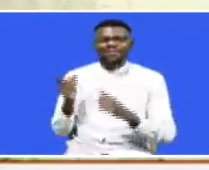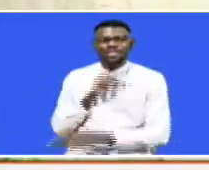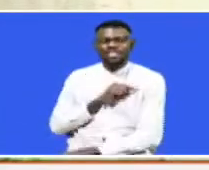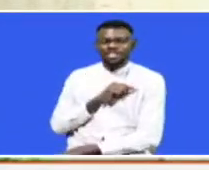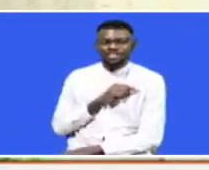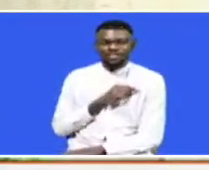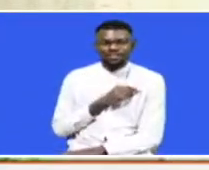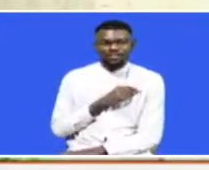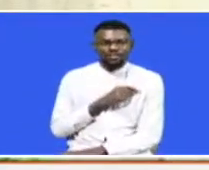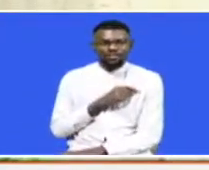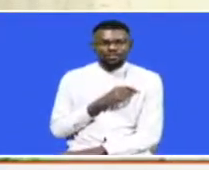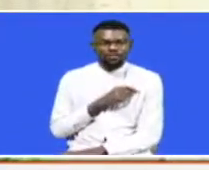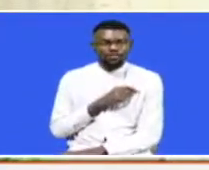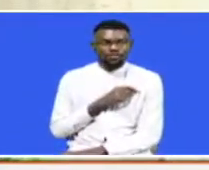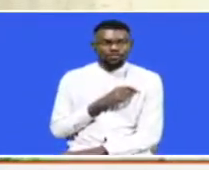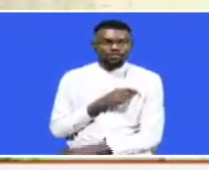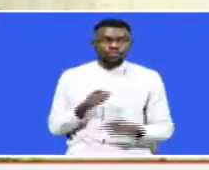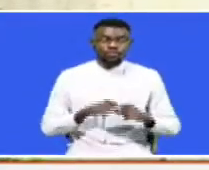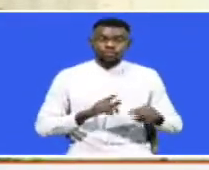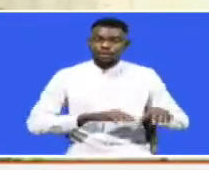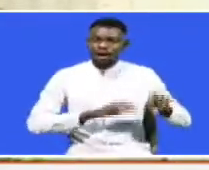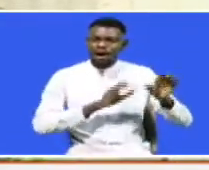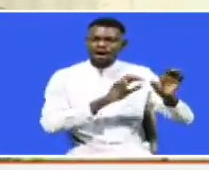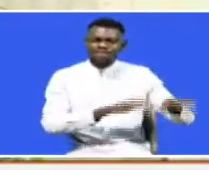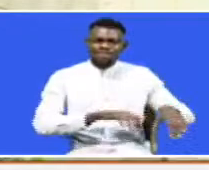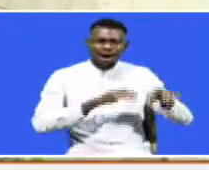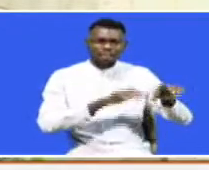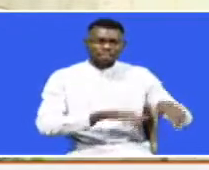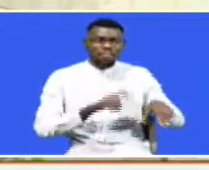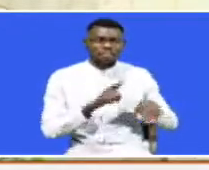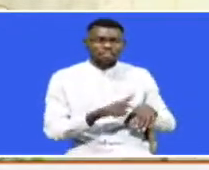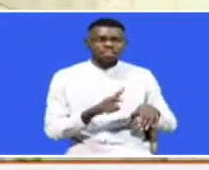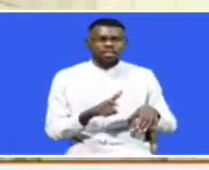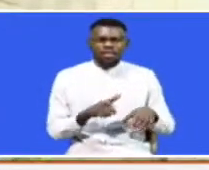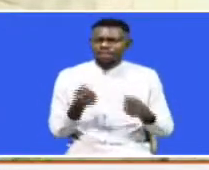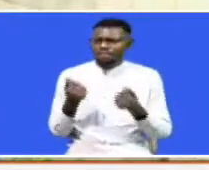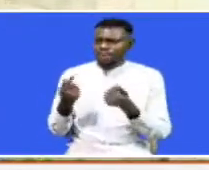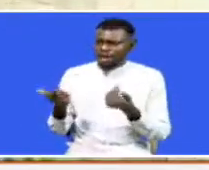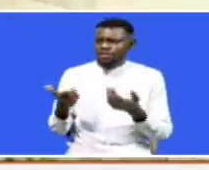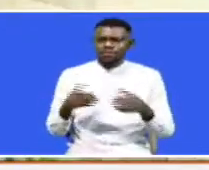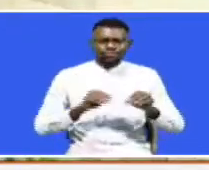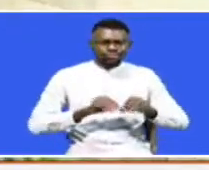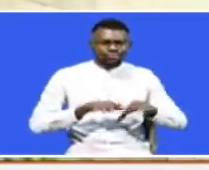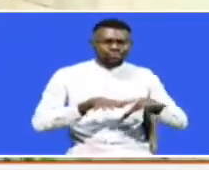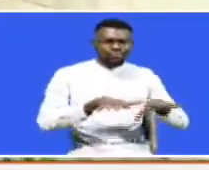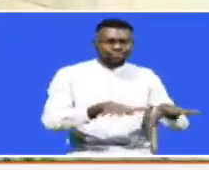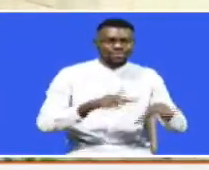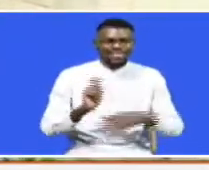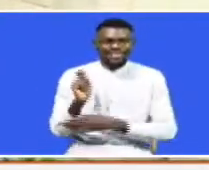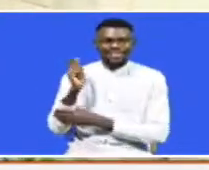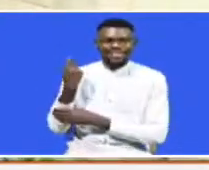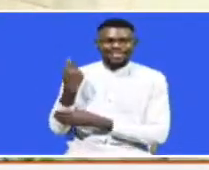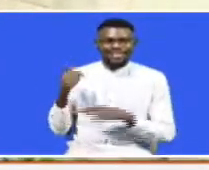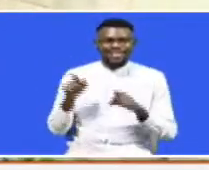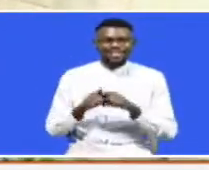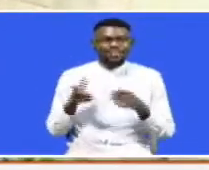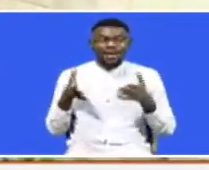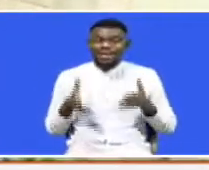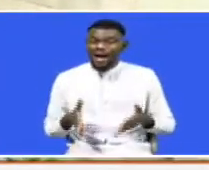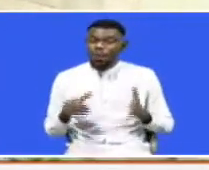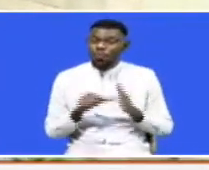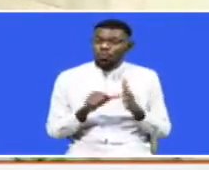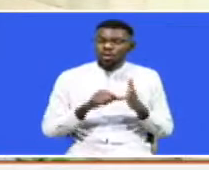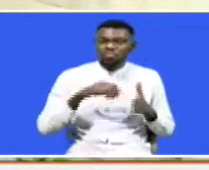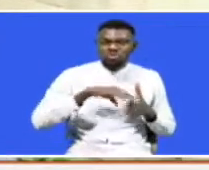farmers, it is evident that that money will be circulating right here in Kenya, and it is the scarcity of that dollar that has made the